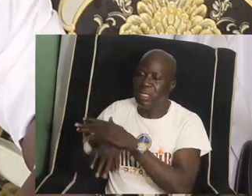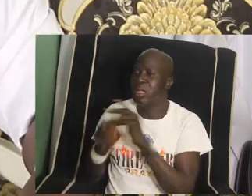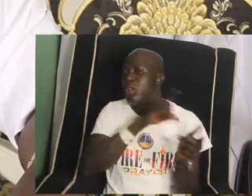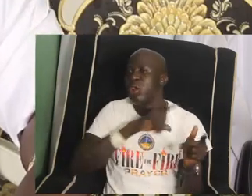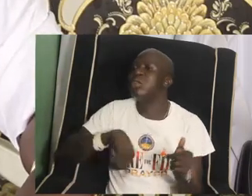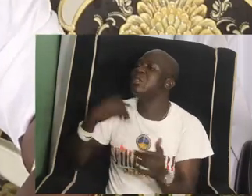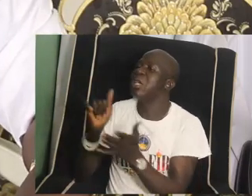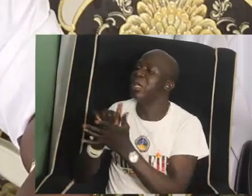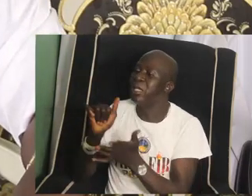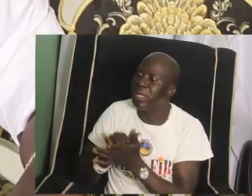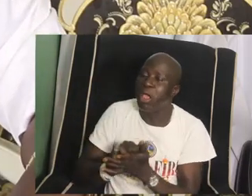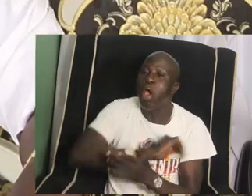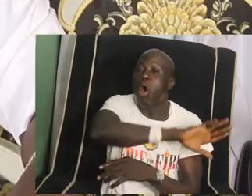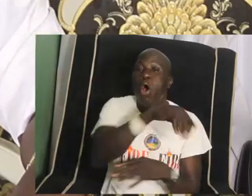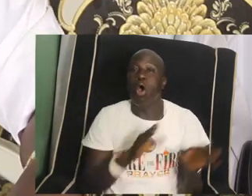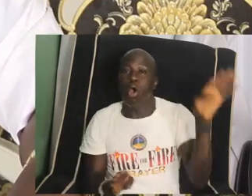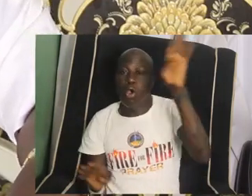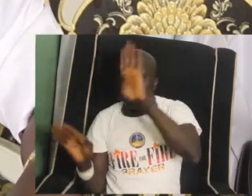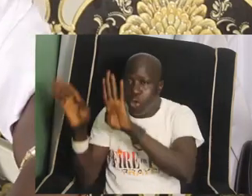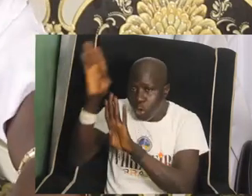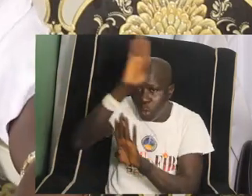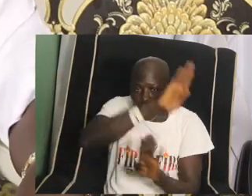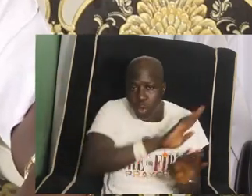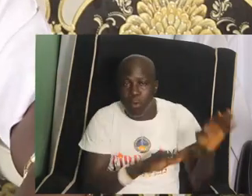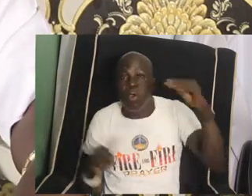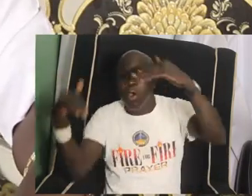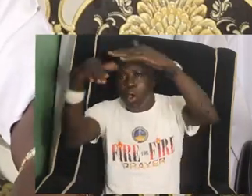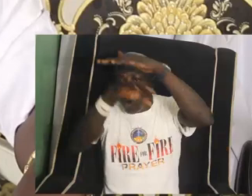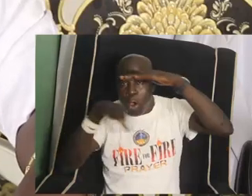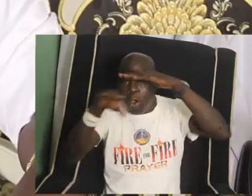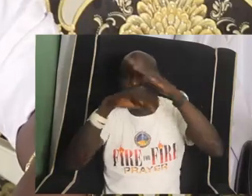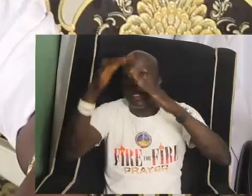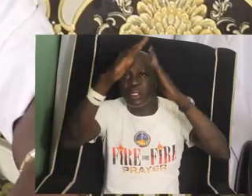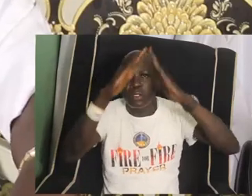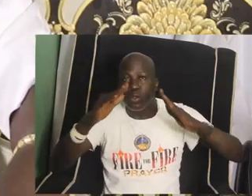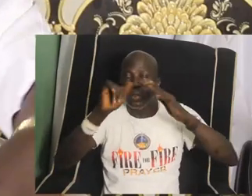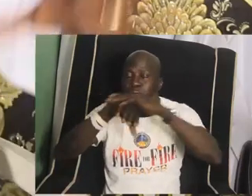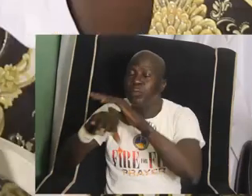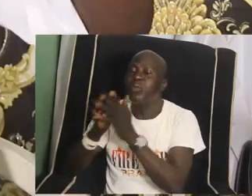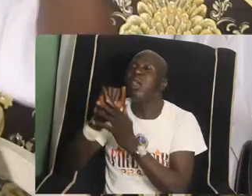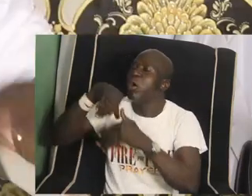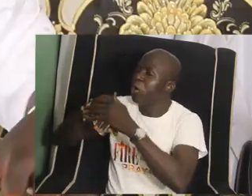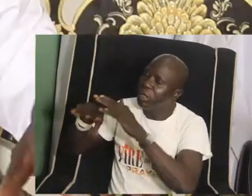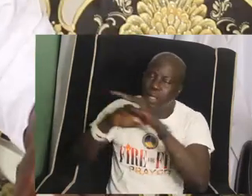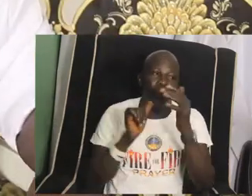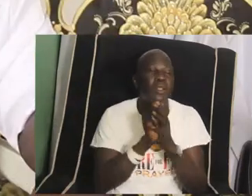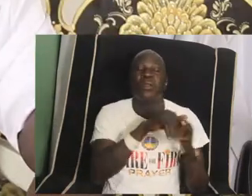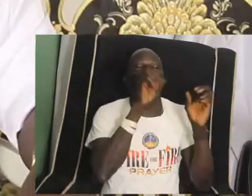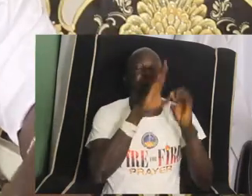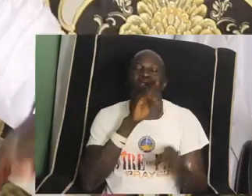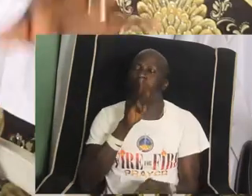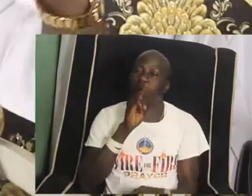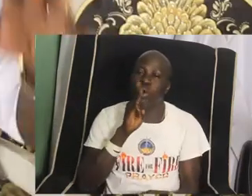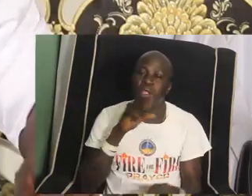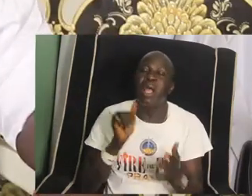Yes. The Lord said, battle of the roof is tormenting some people. Battle of the roof. I should